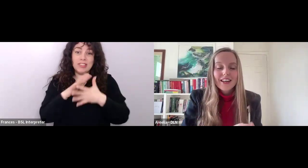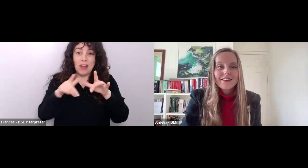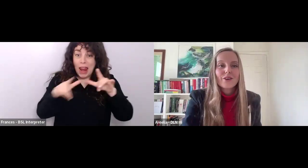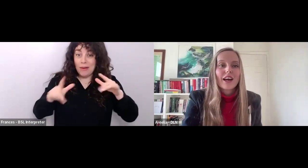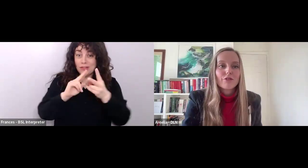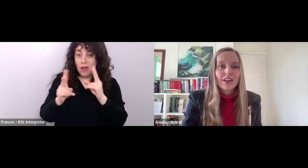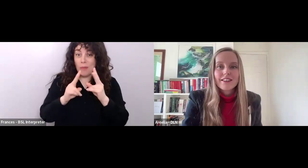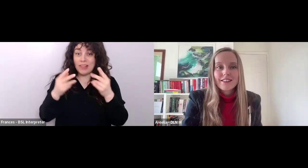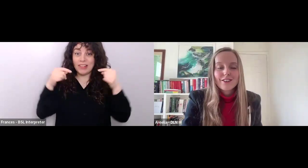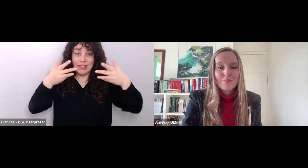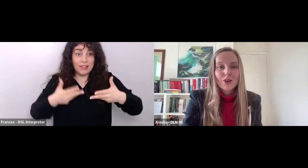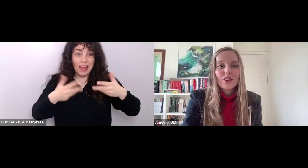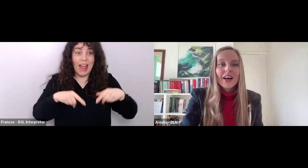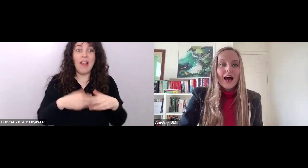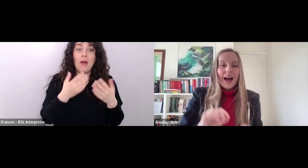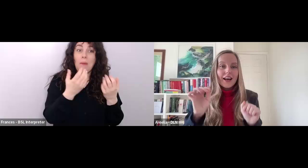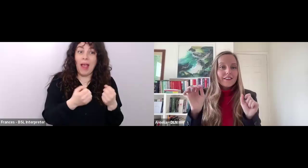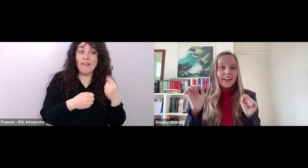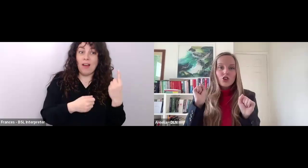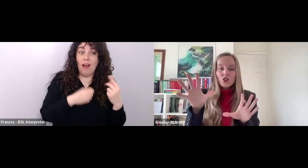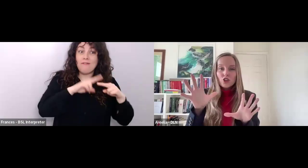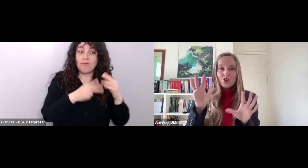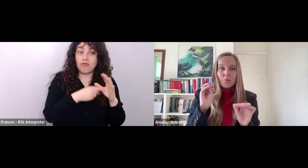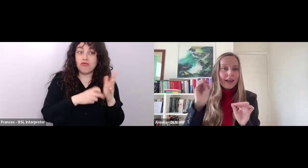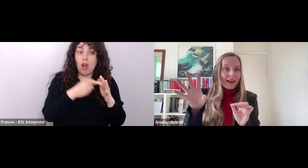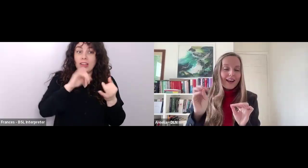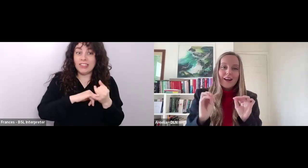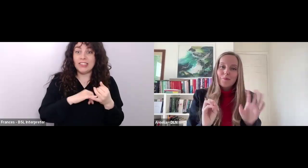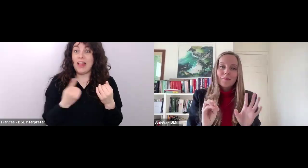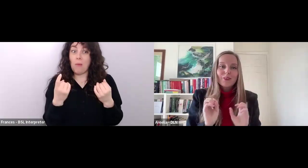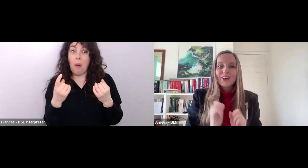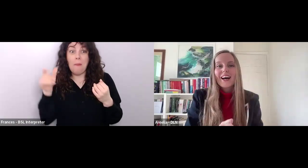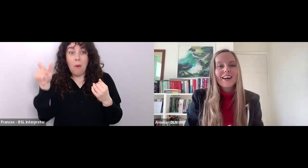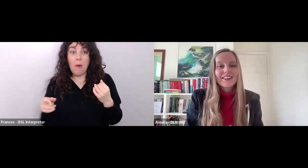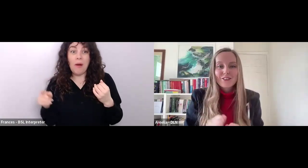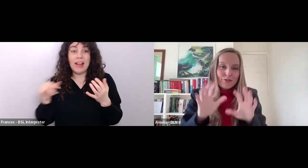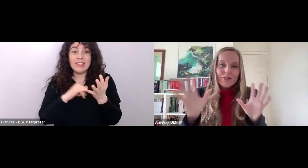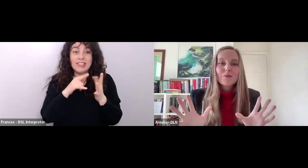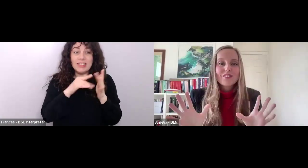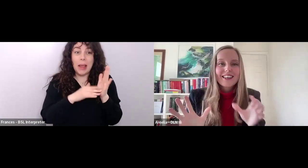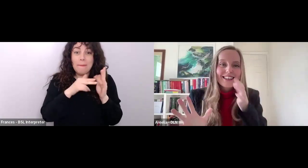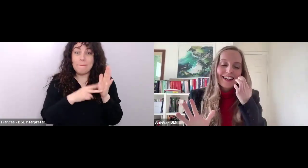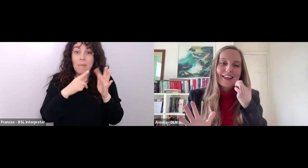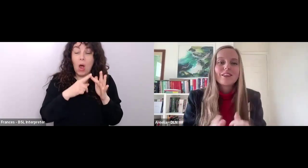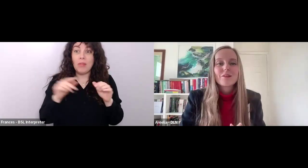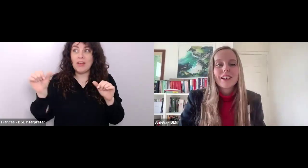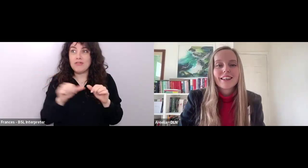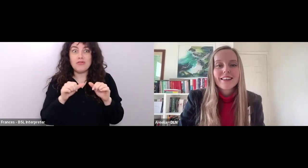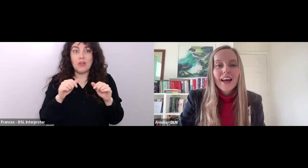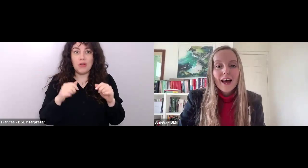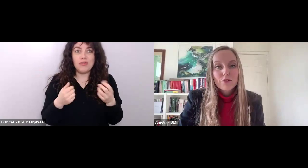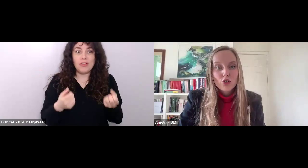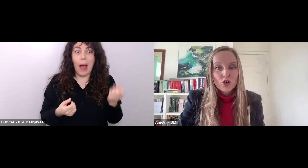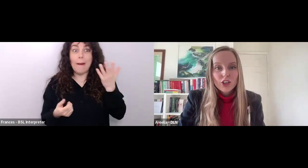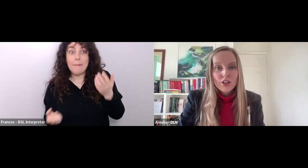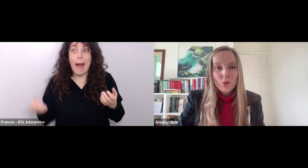on the call today. So we have Francis and Simone. They should just appear sort of simultaneously with the